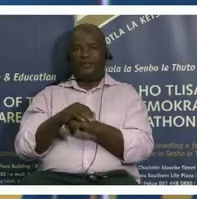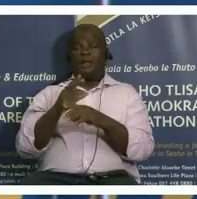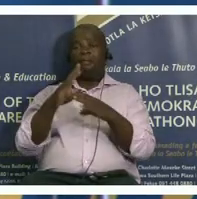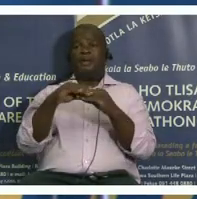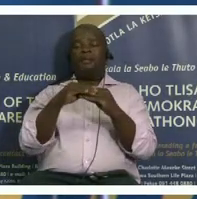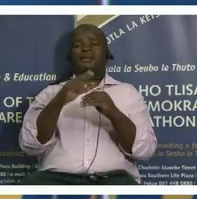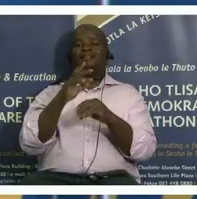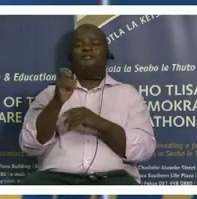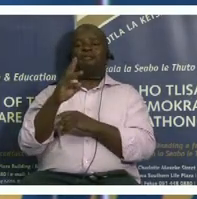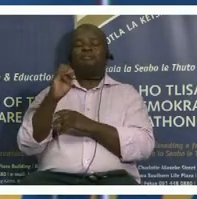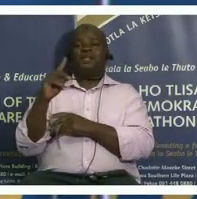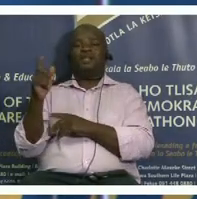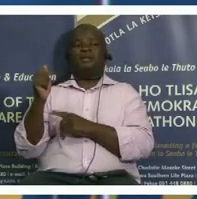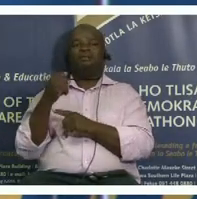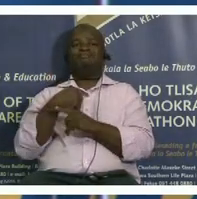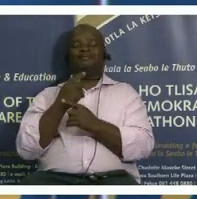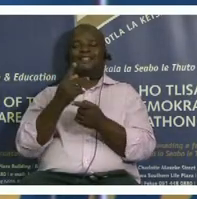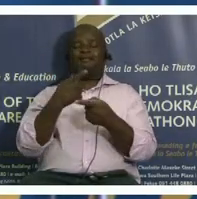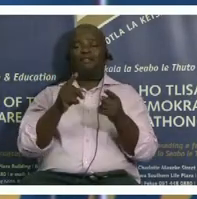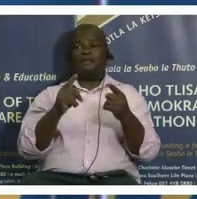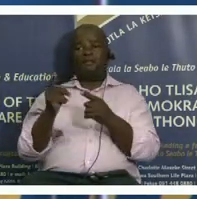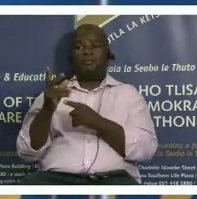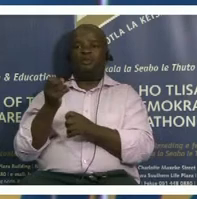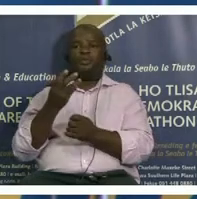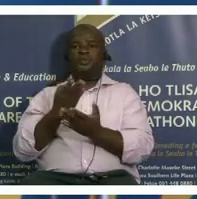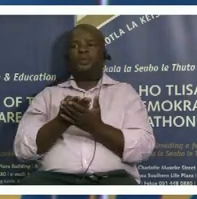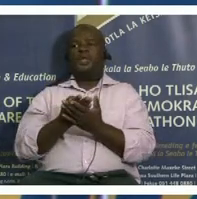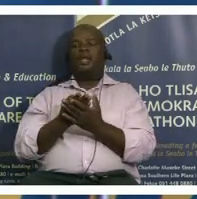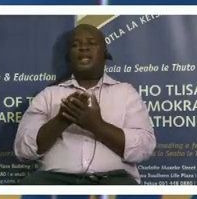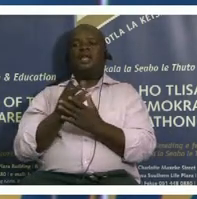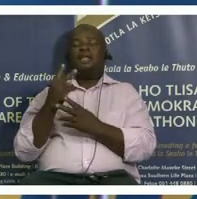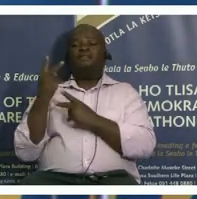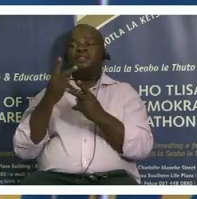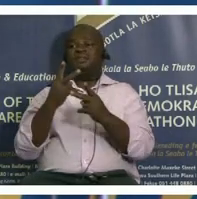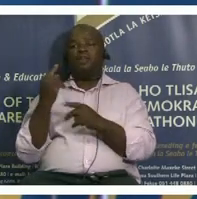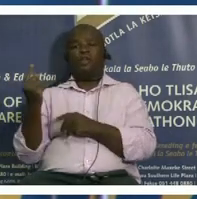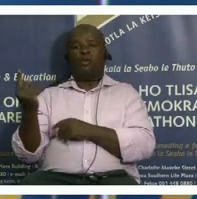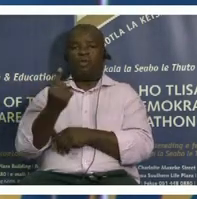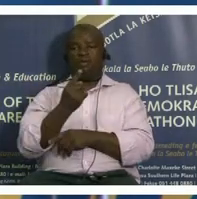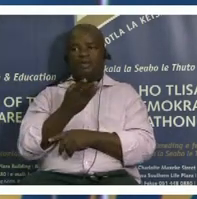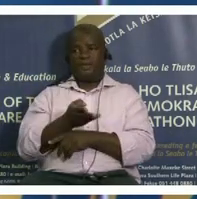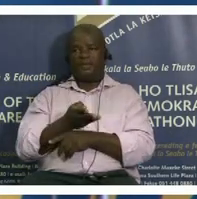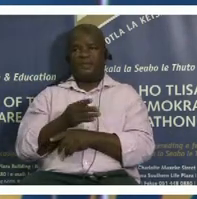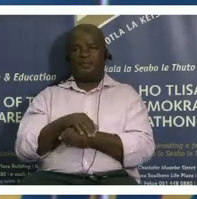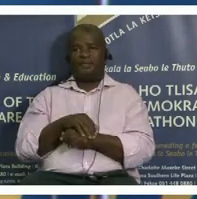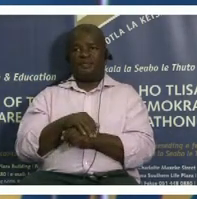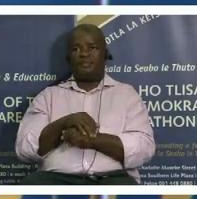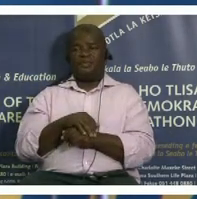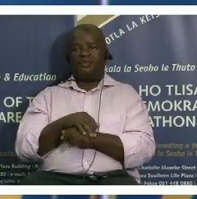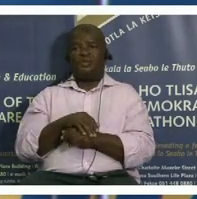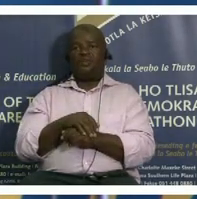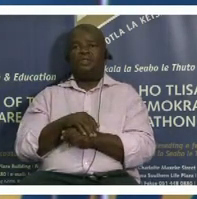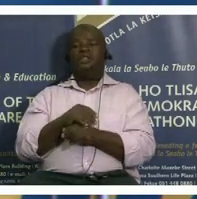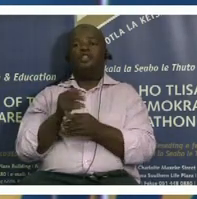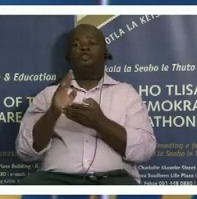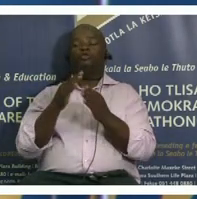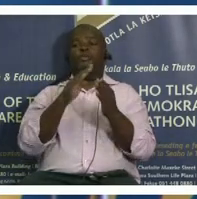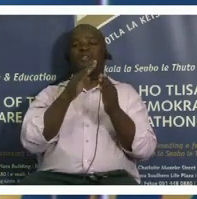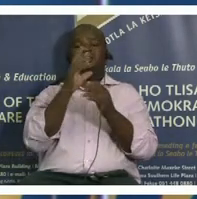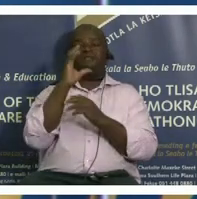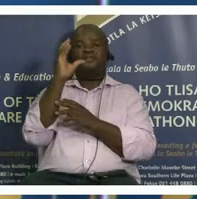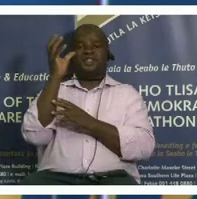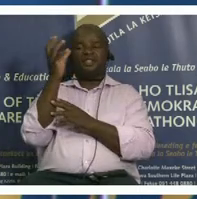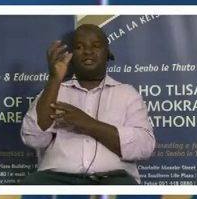media houses, all our guests present here today, Sichaba sa